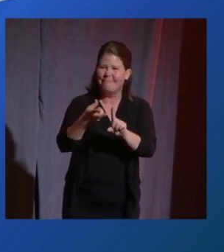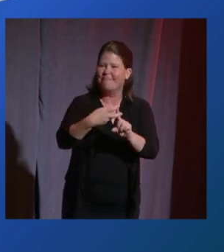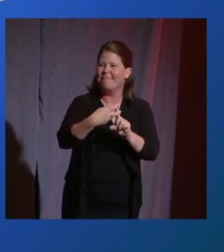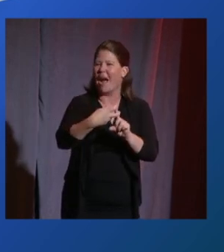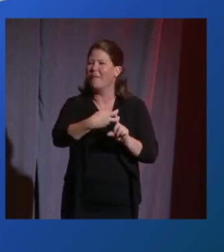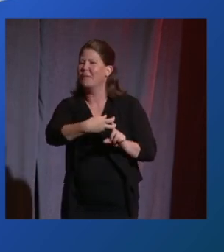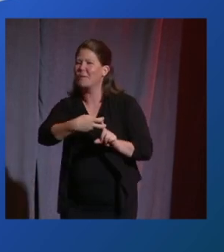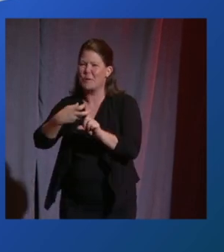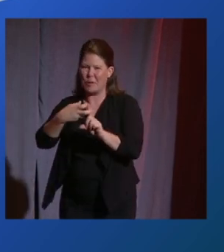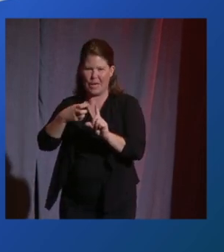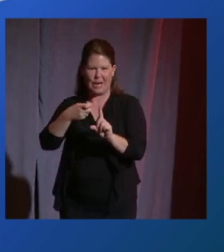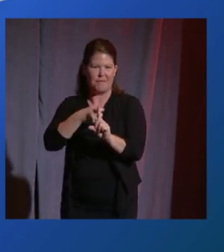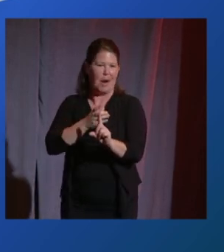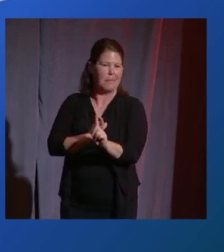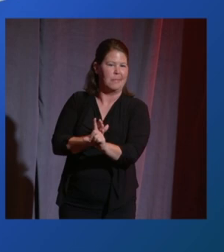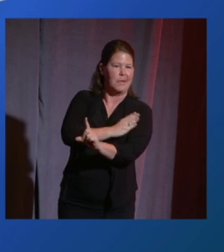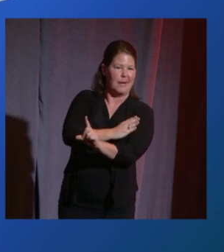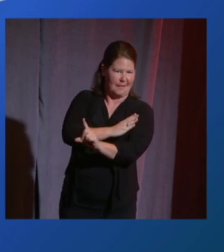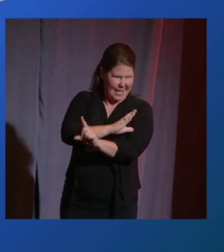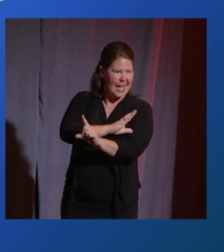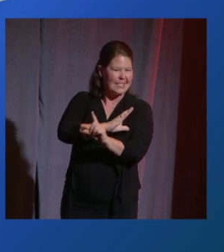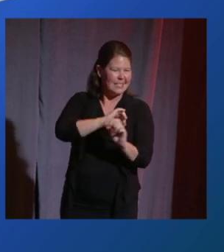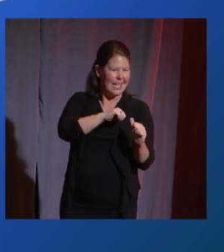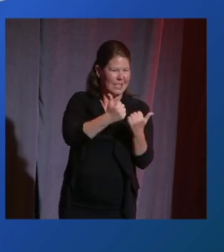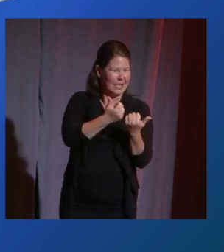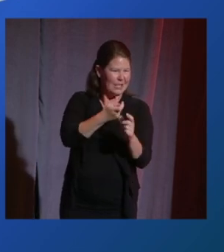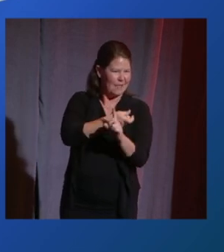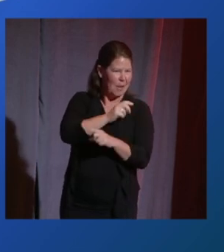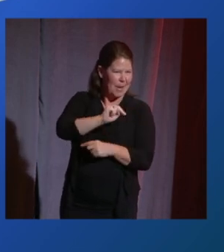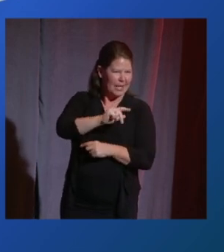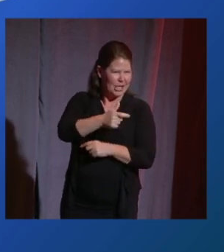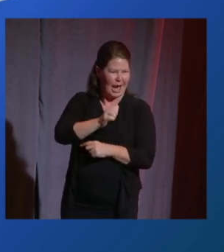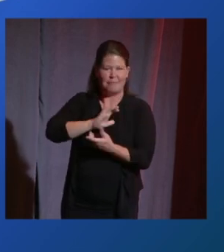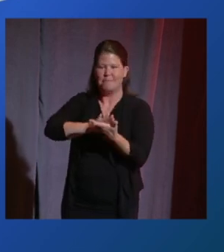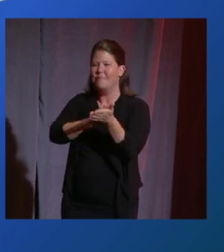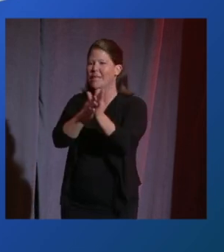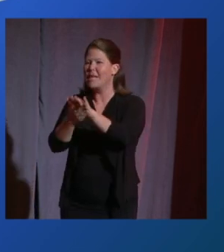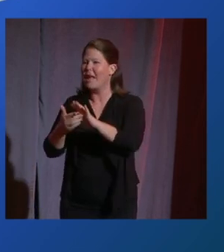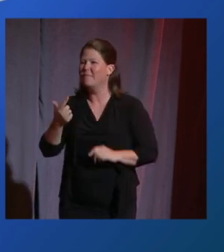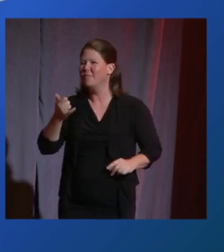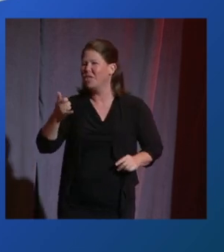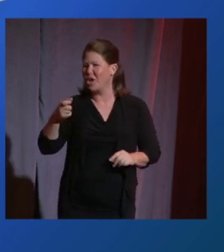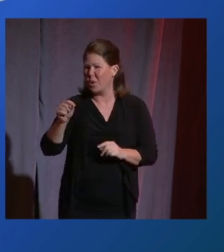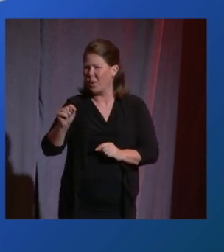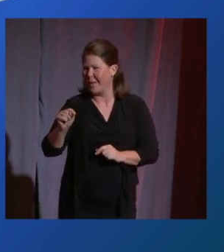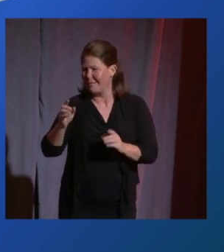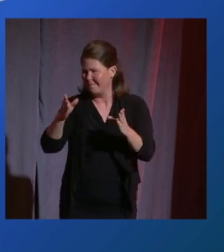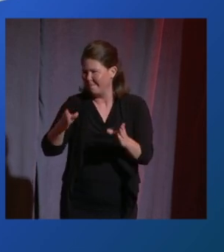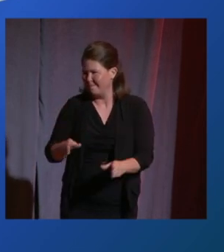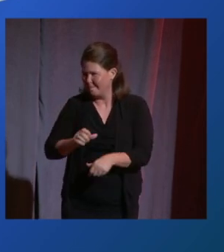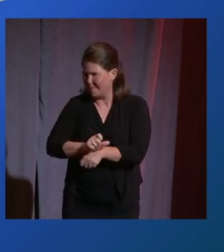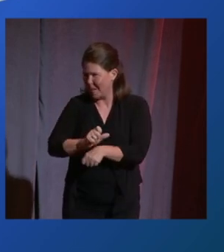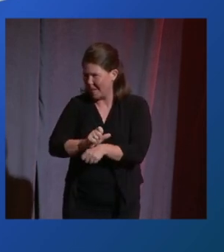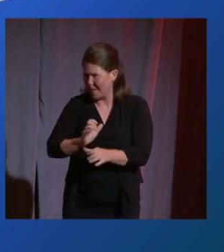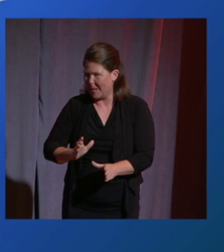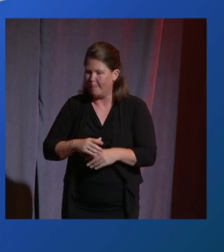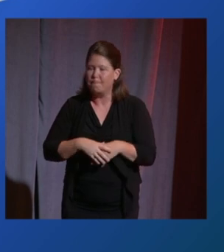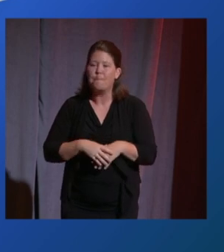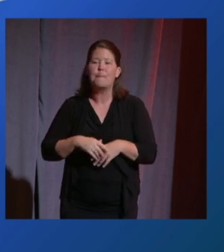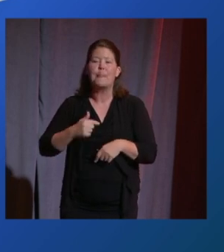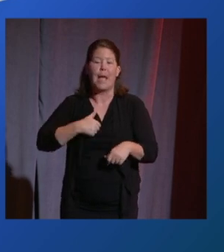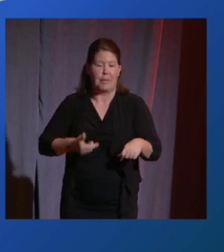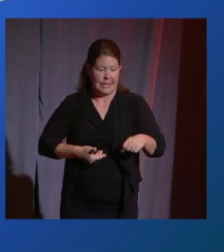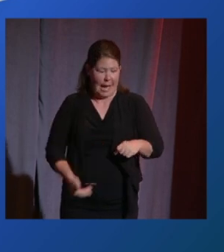NGA and became a Geo enter when I was hired I was recruited and they said we can't tell you what it's